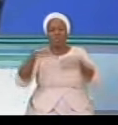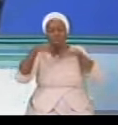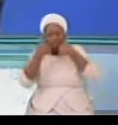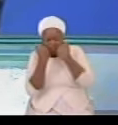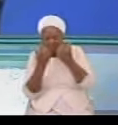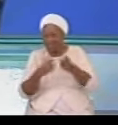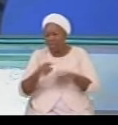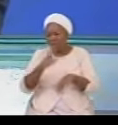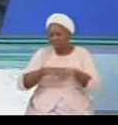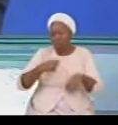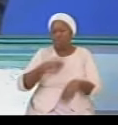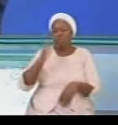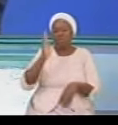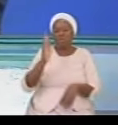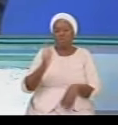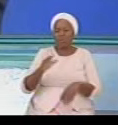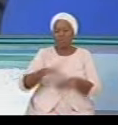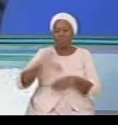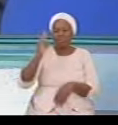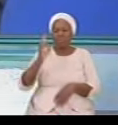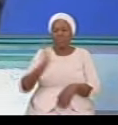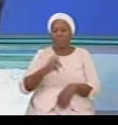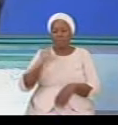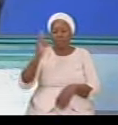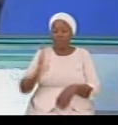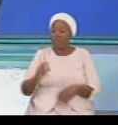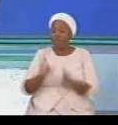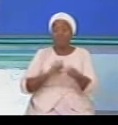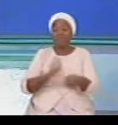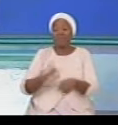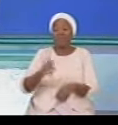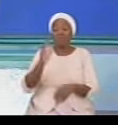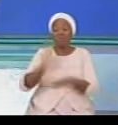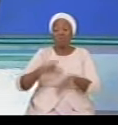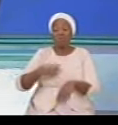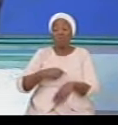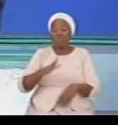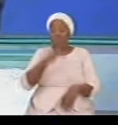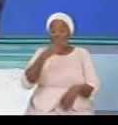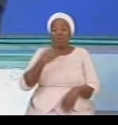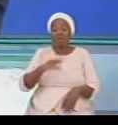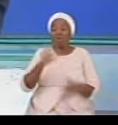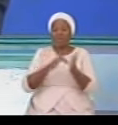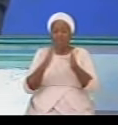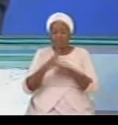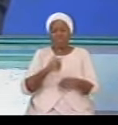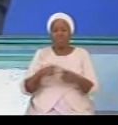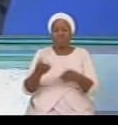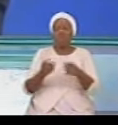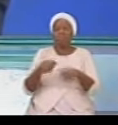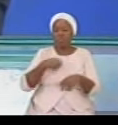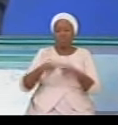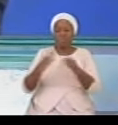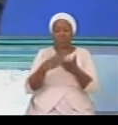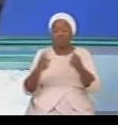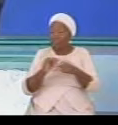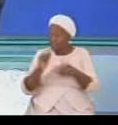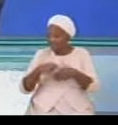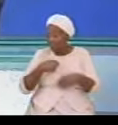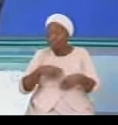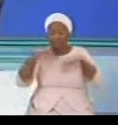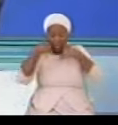pastor. When they say that, they want to, you know, tell you to do something, and so that you'll be ashamed and drop your